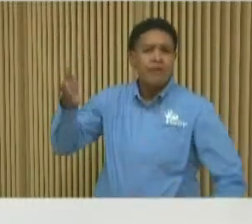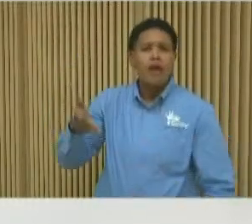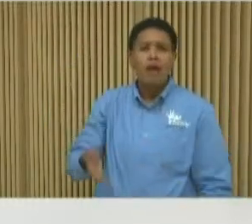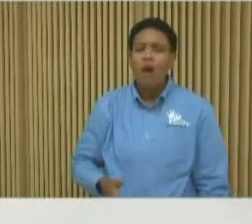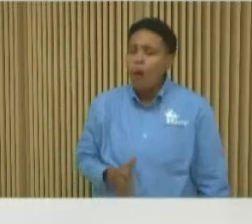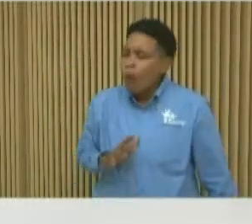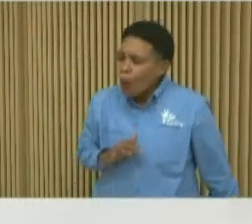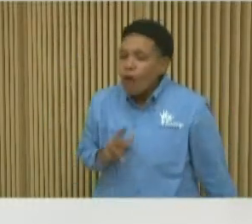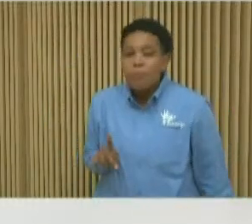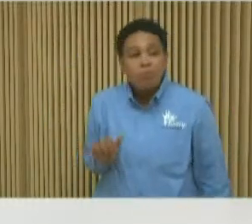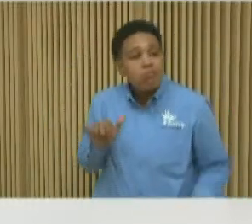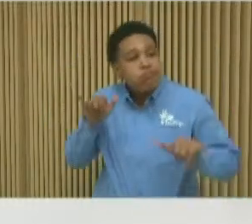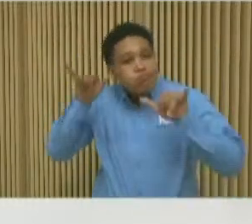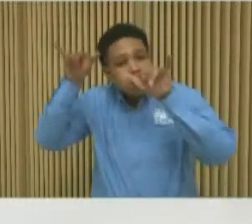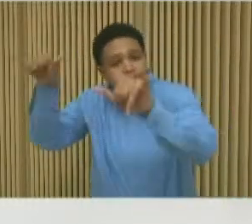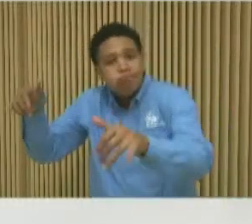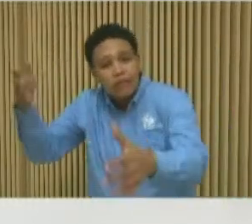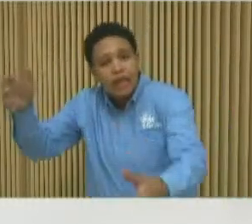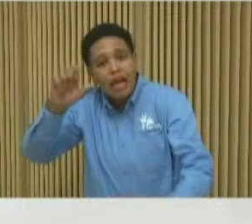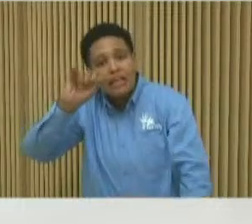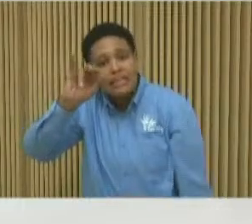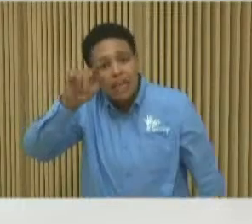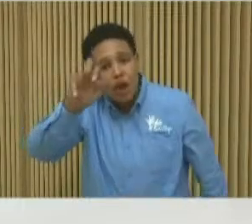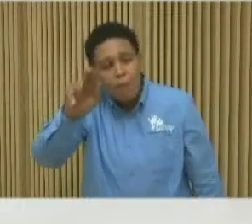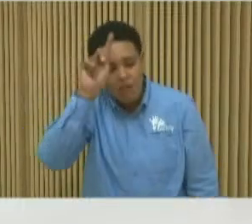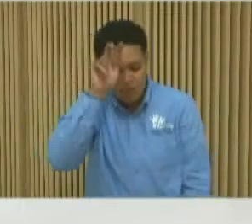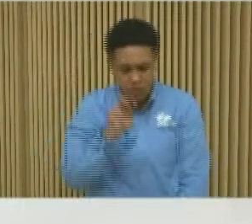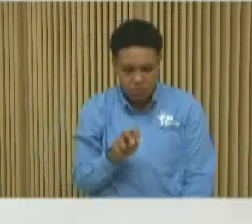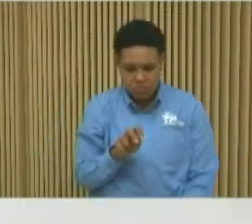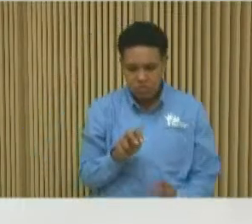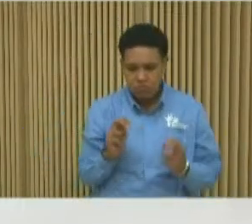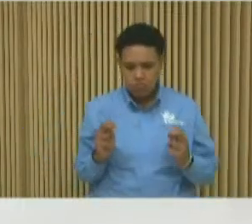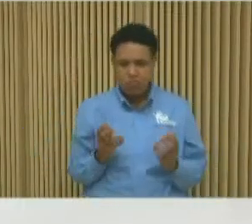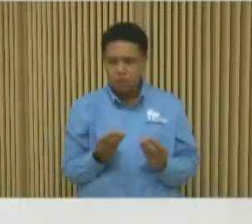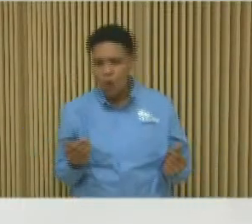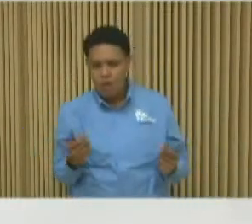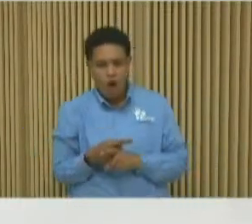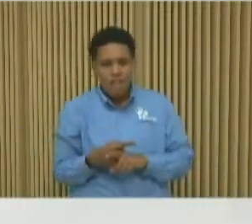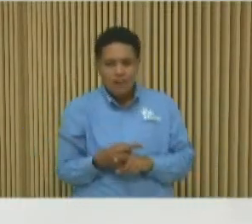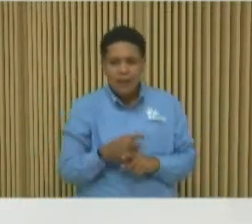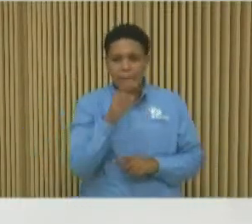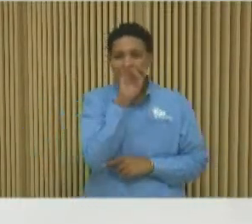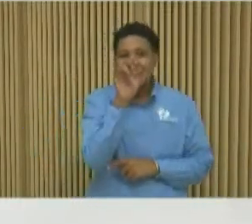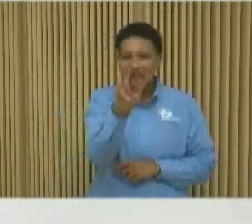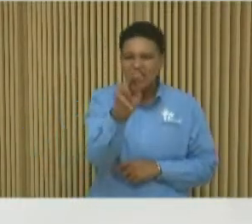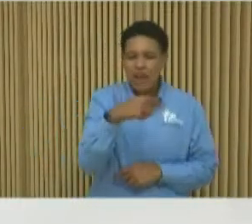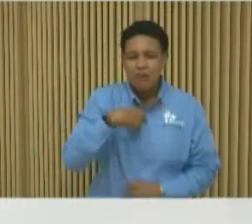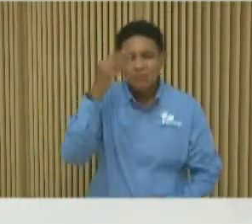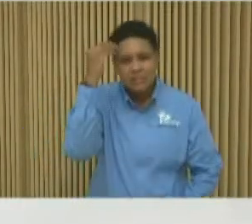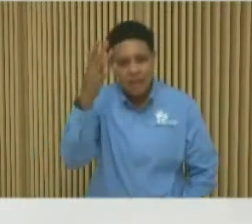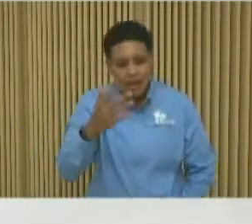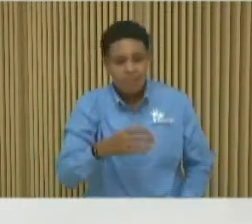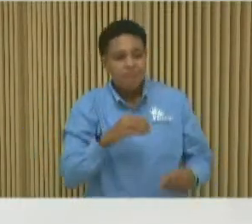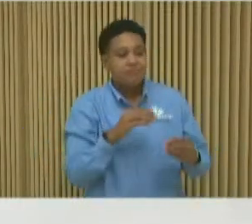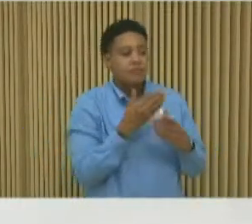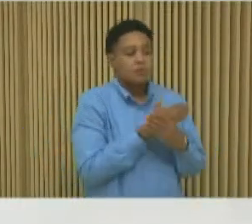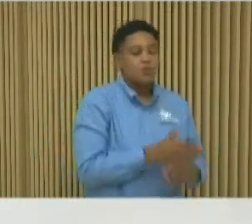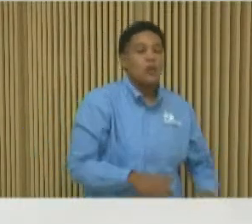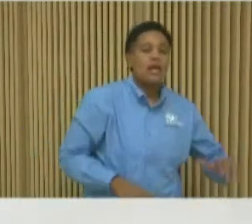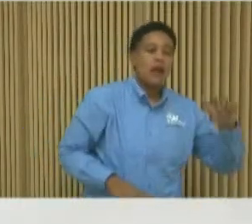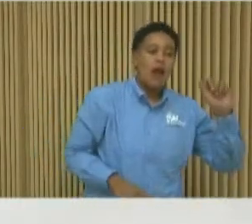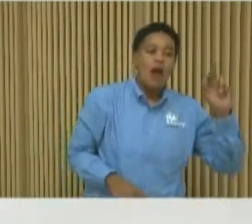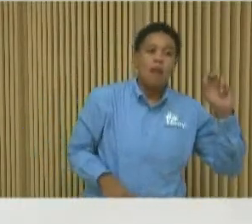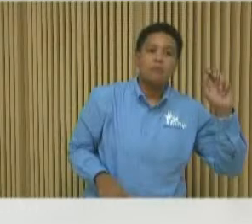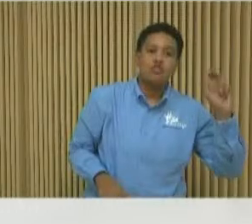to Singapore to have mediation done. And I'm saying we intend, between arbitration and